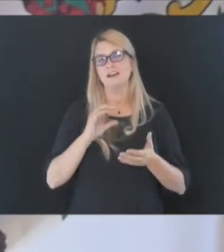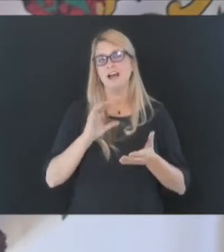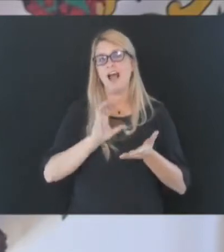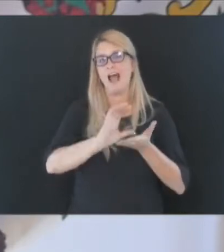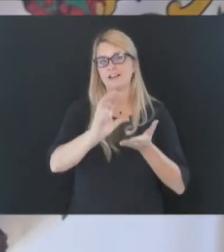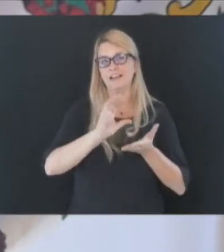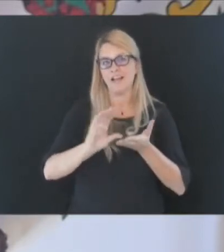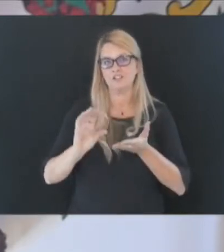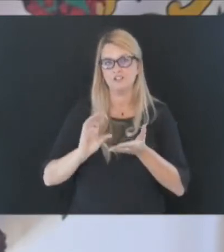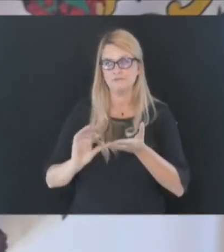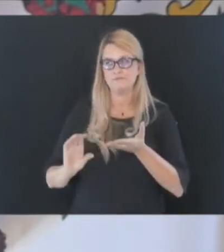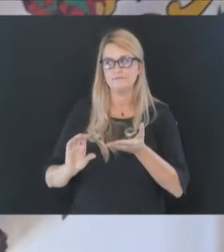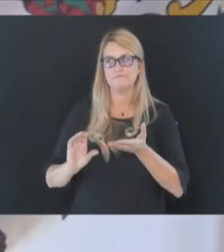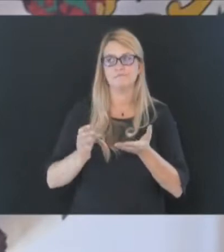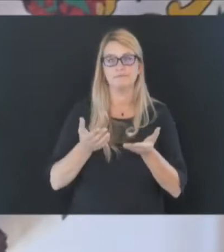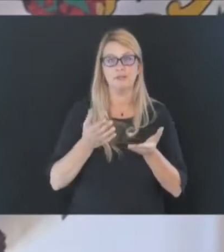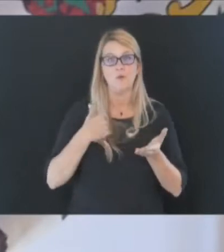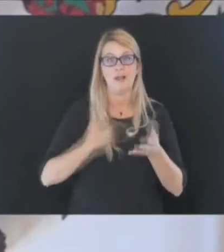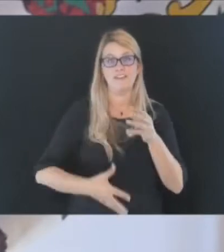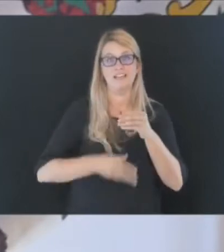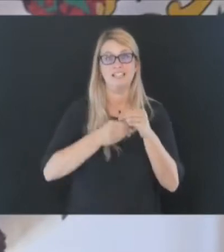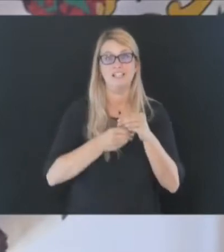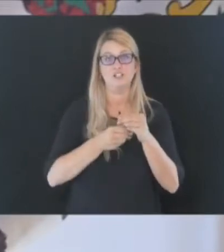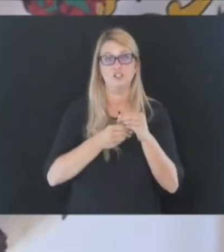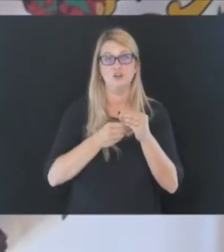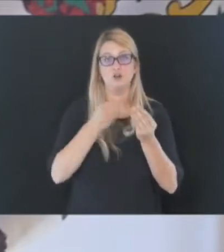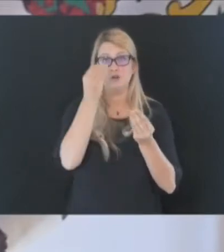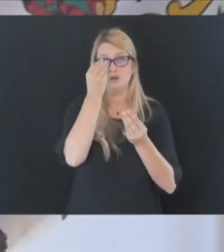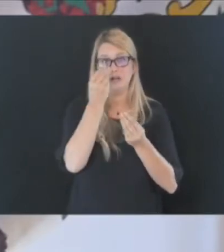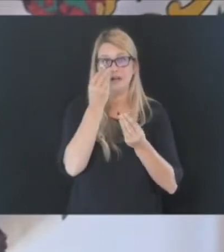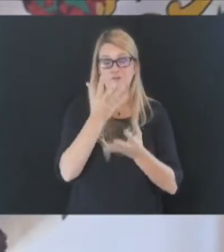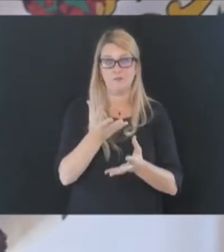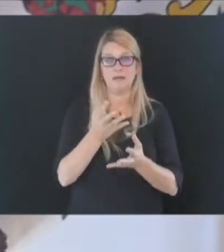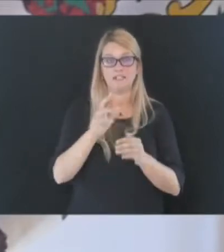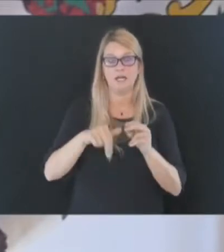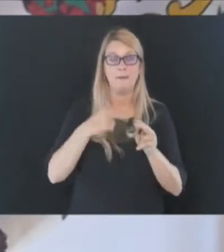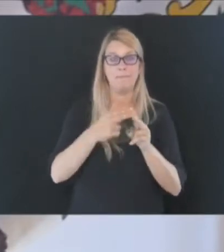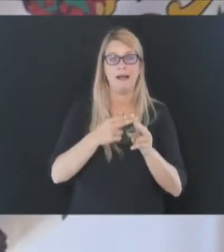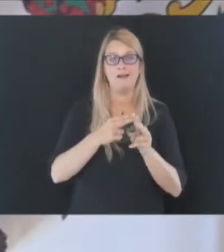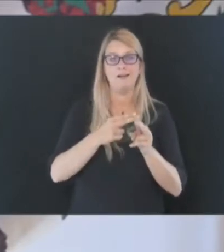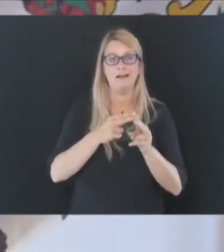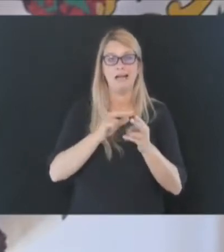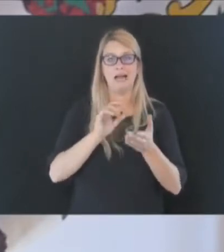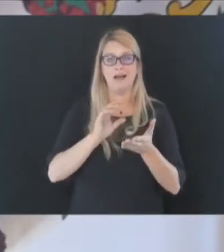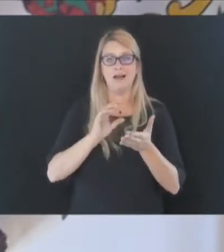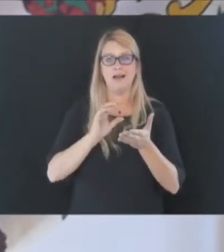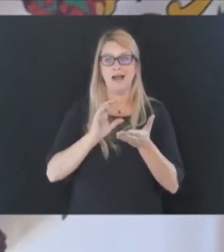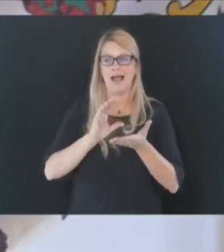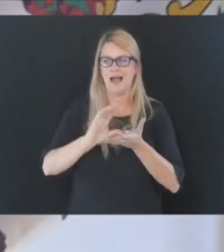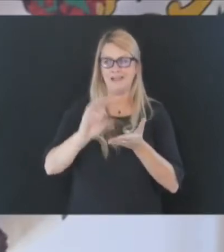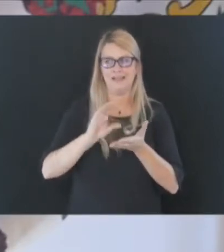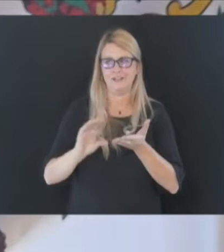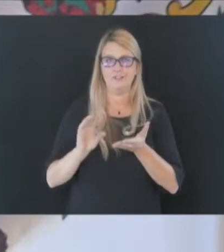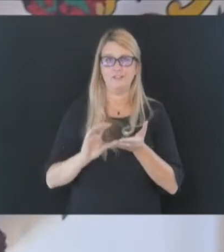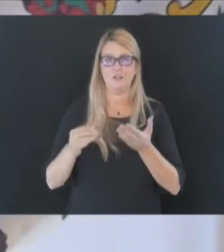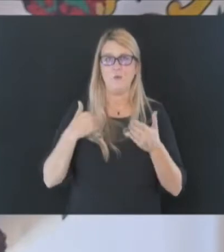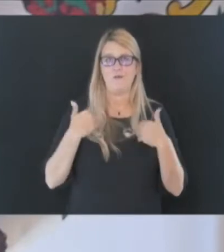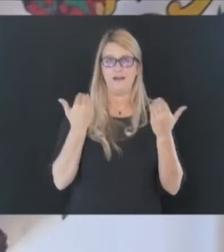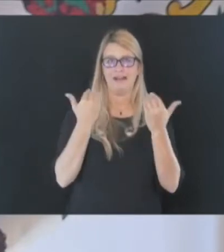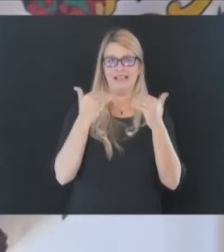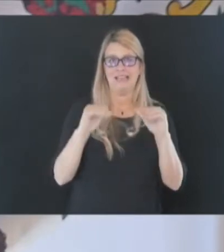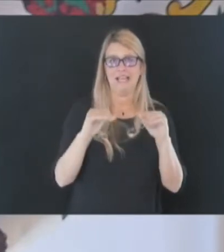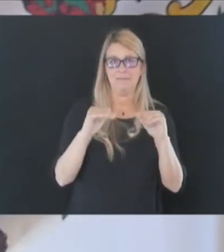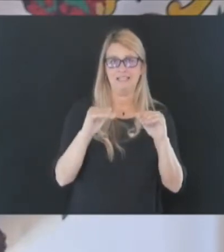Today, we have additional details on the allocation plan. We will get a limited supply